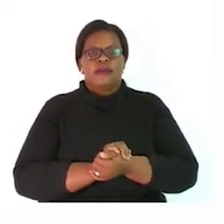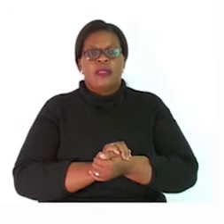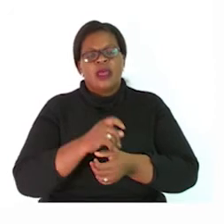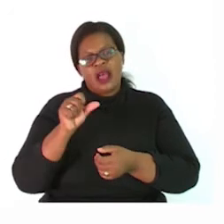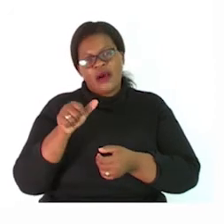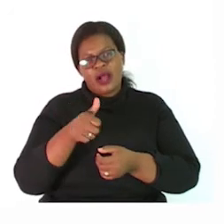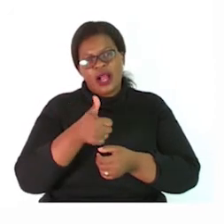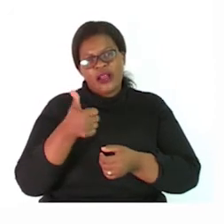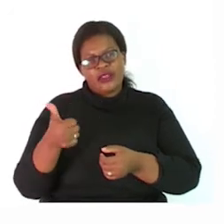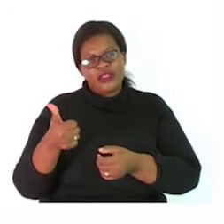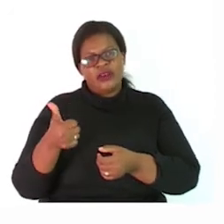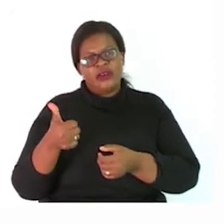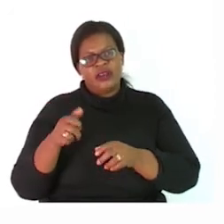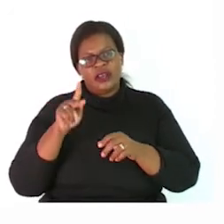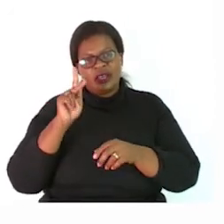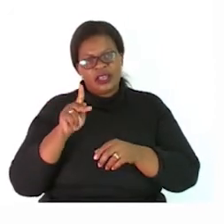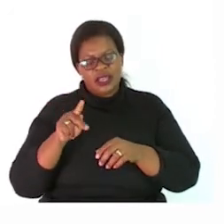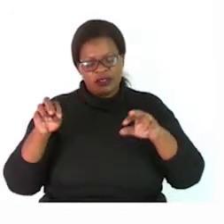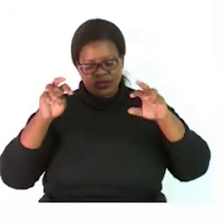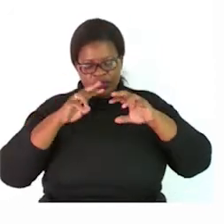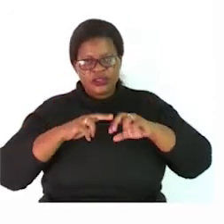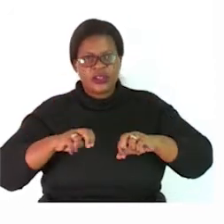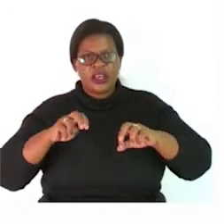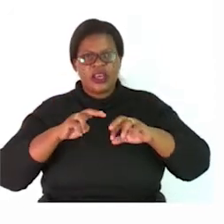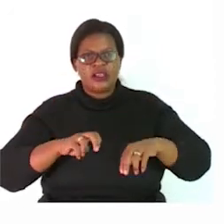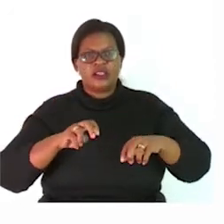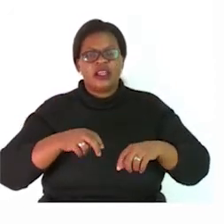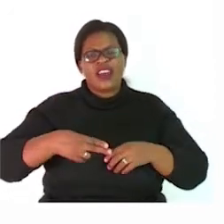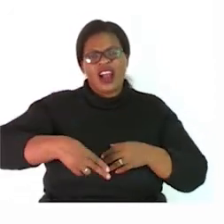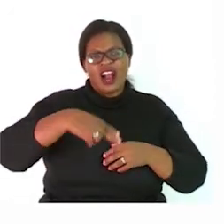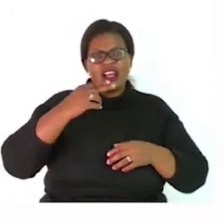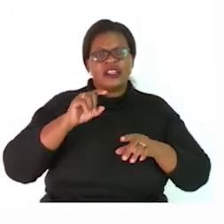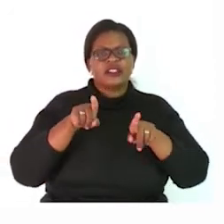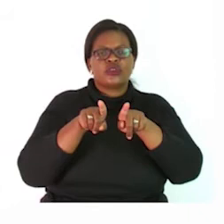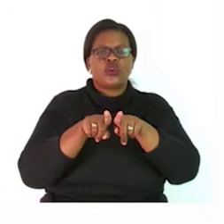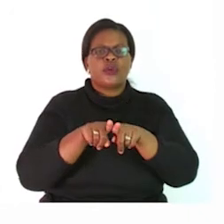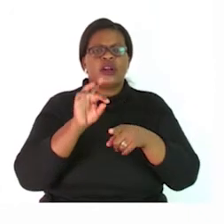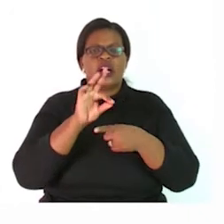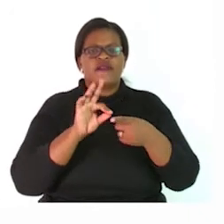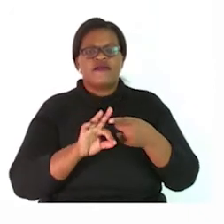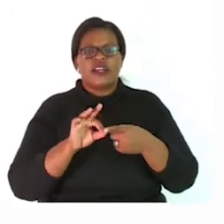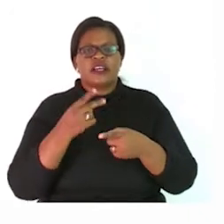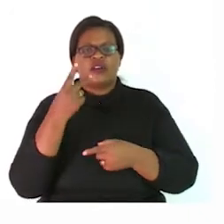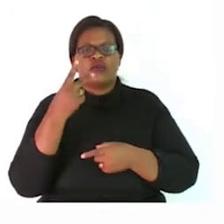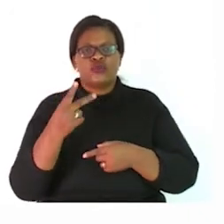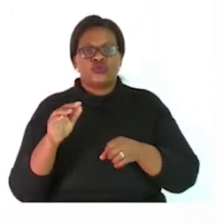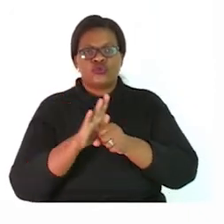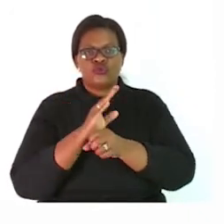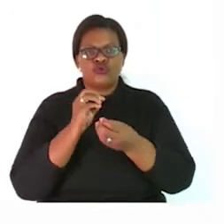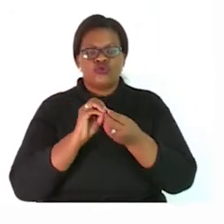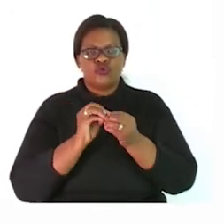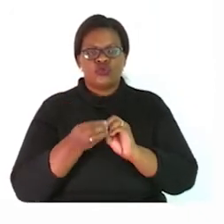competency says we need to determine the highest common factor of two whole